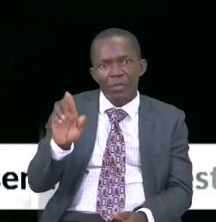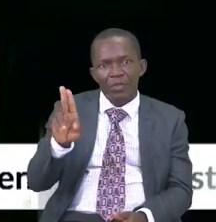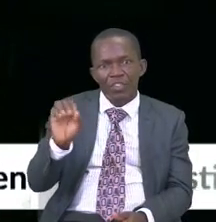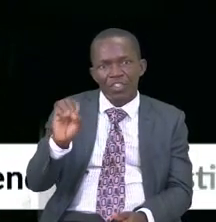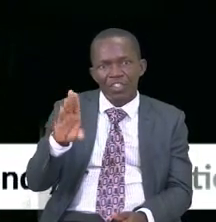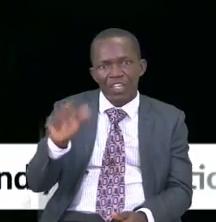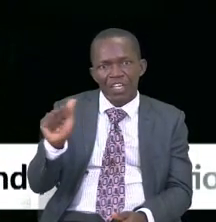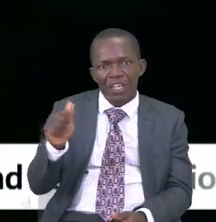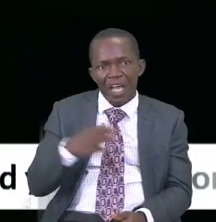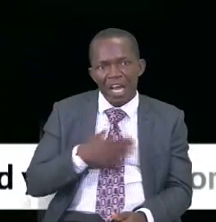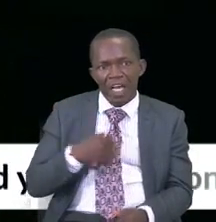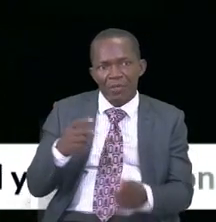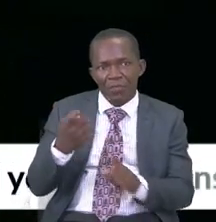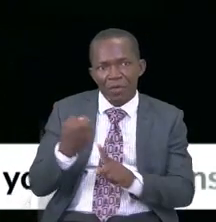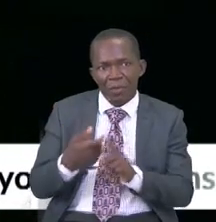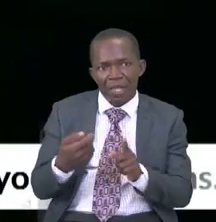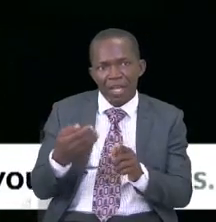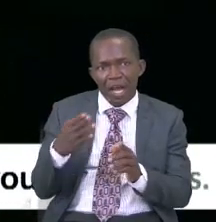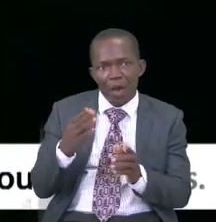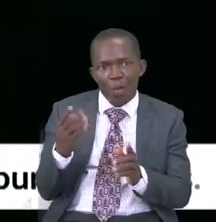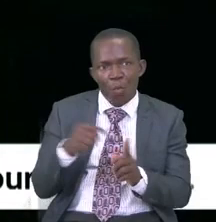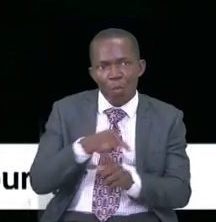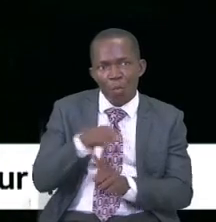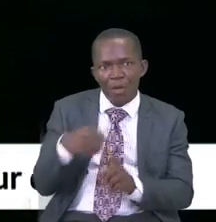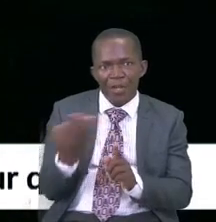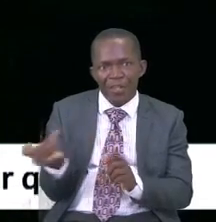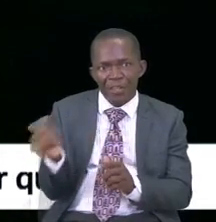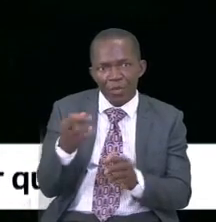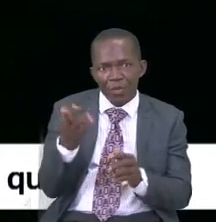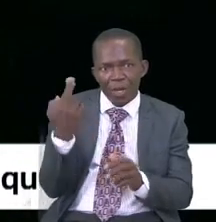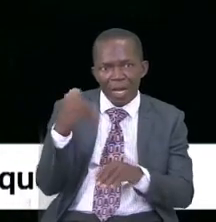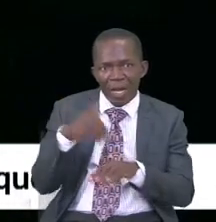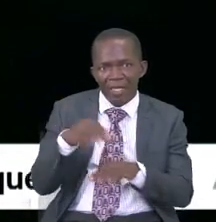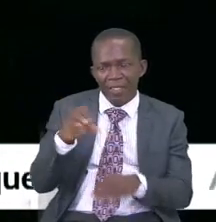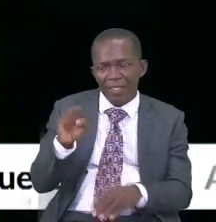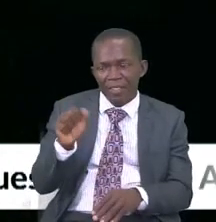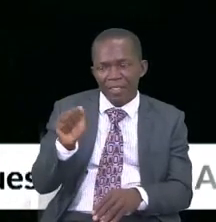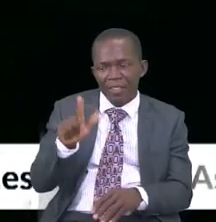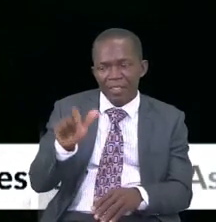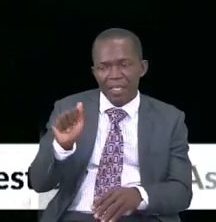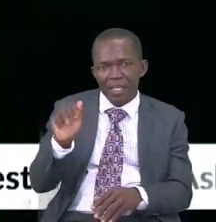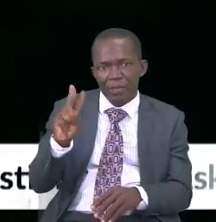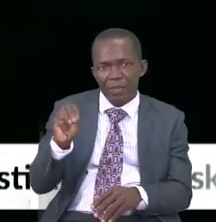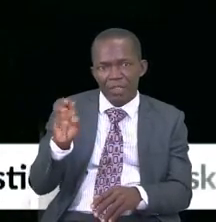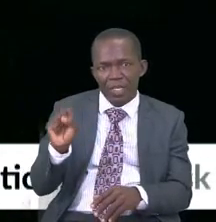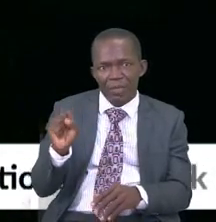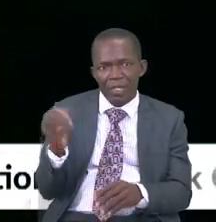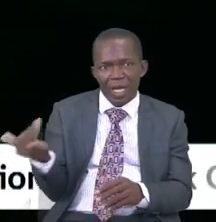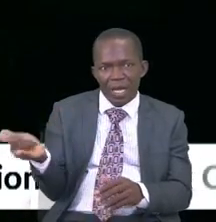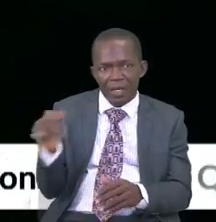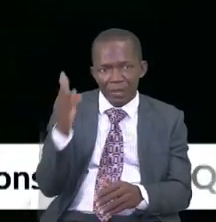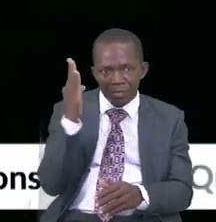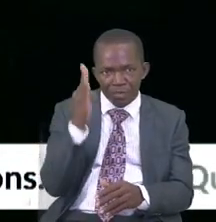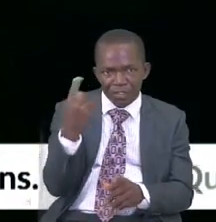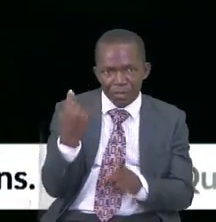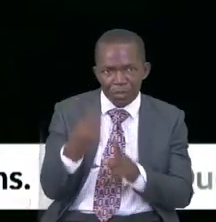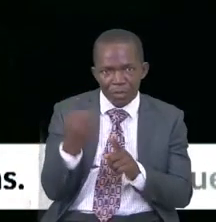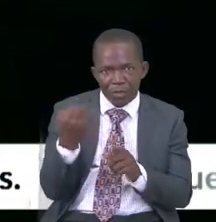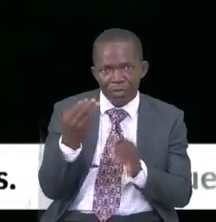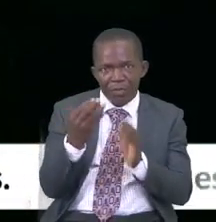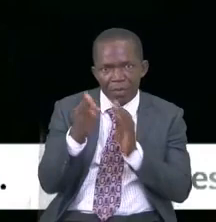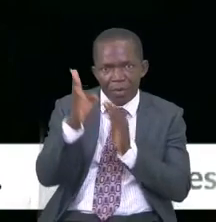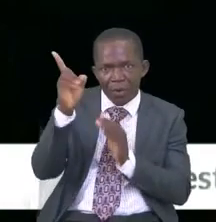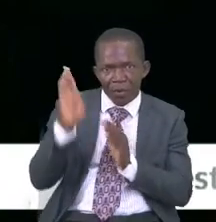preached the word of God. They preached the word of God. They preached the word of God in the synagogues. And then the Bible tells us that they met a